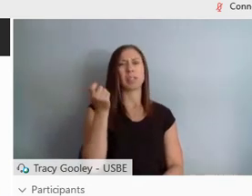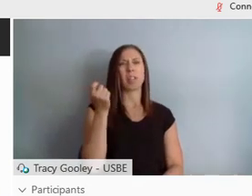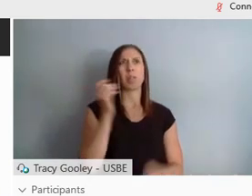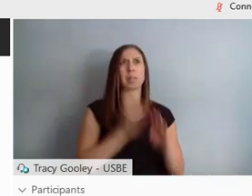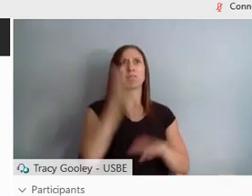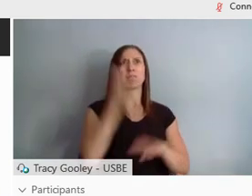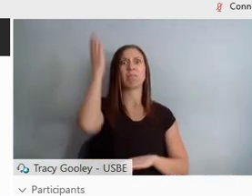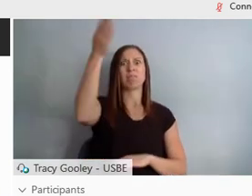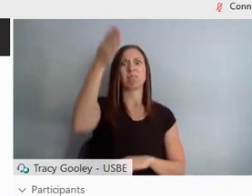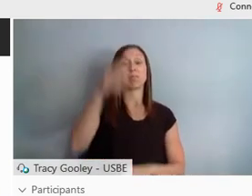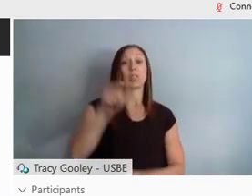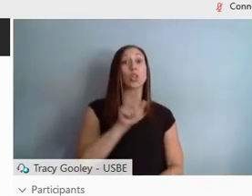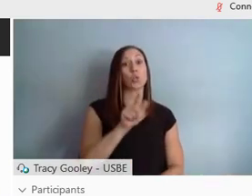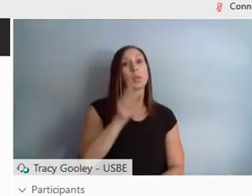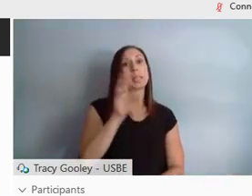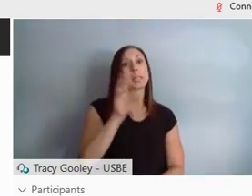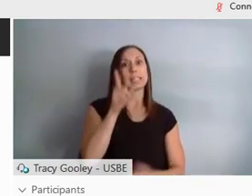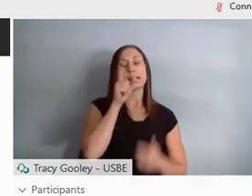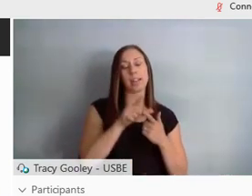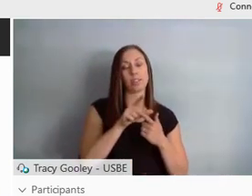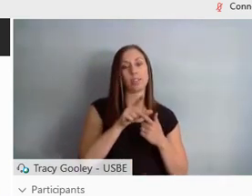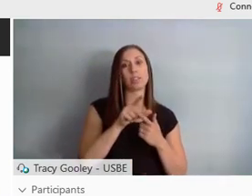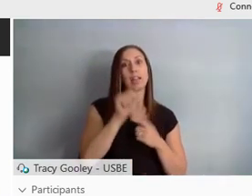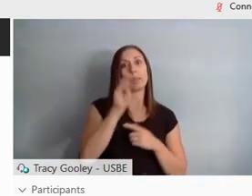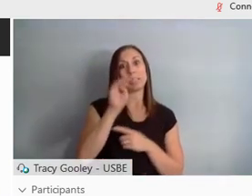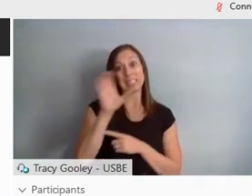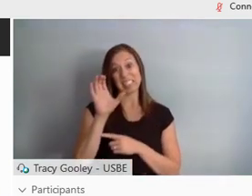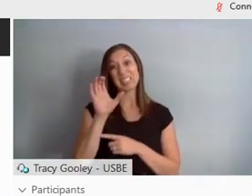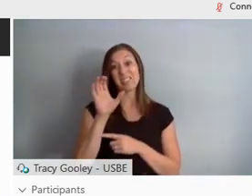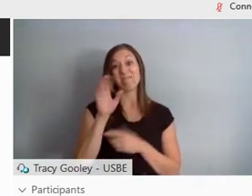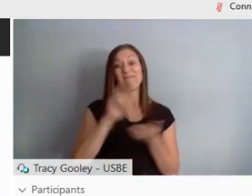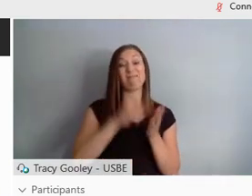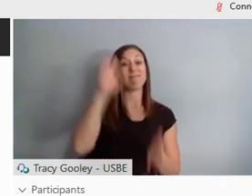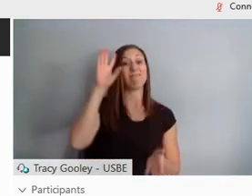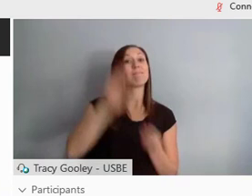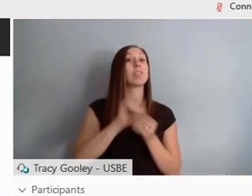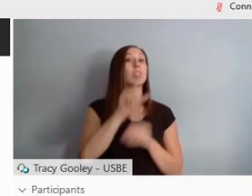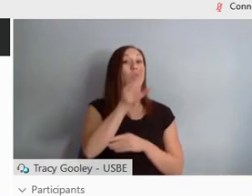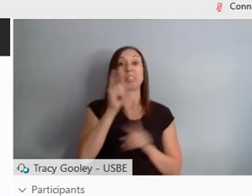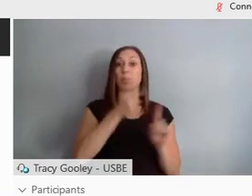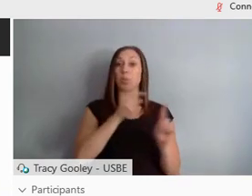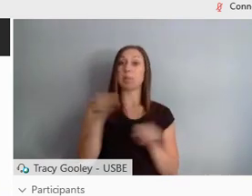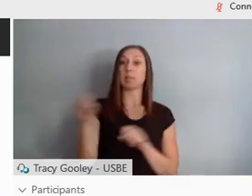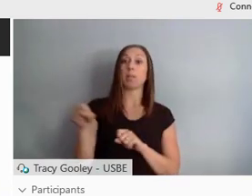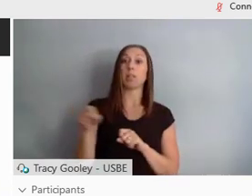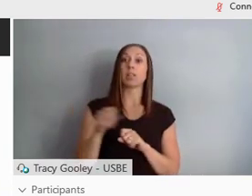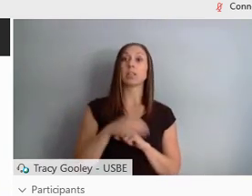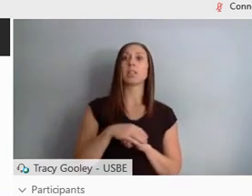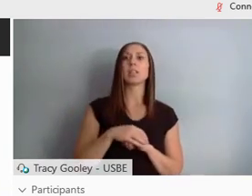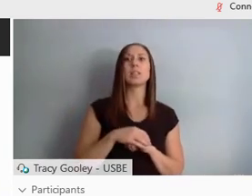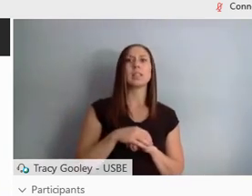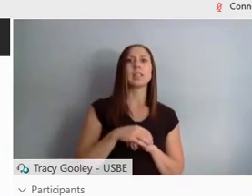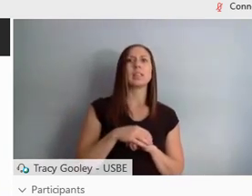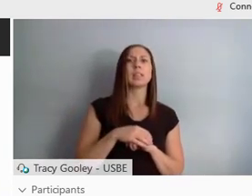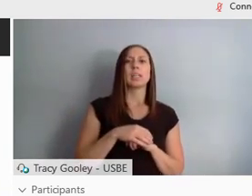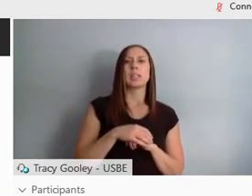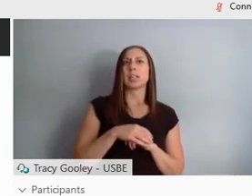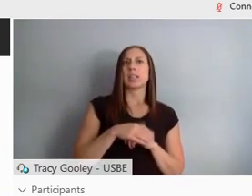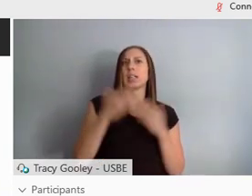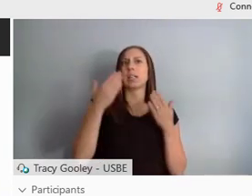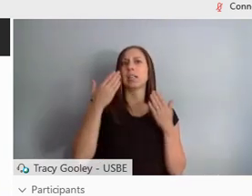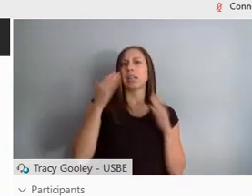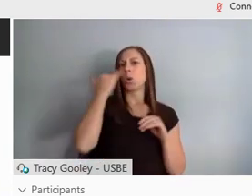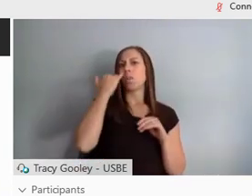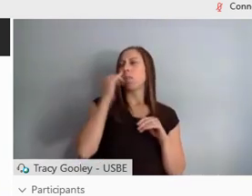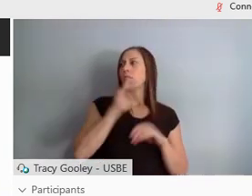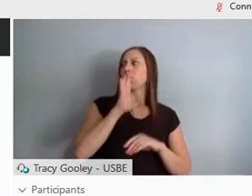much. There are 26 letters in the alphabet, so there are 26 points possible. I don't know if we've talked about standard